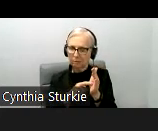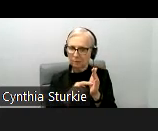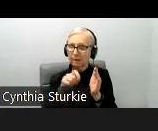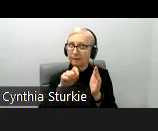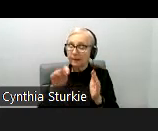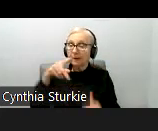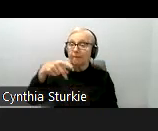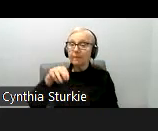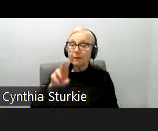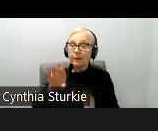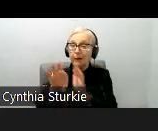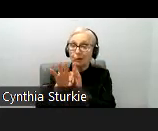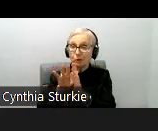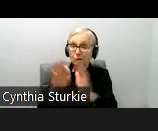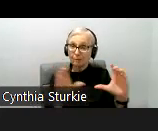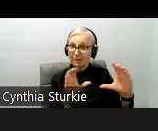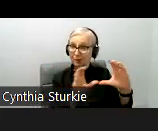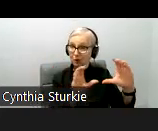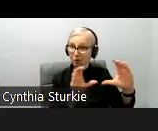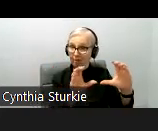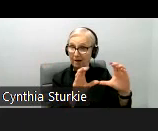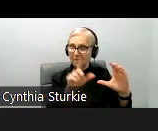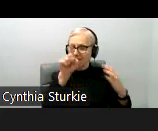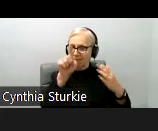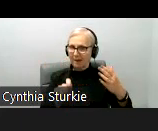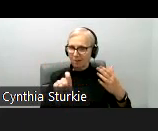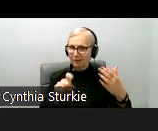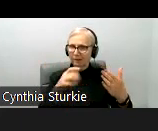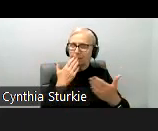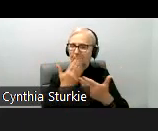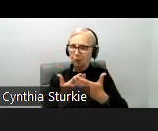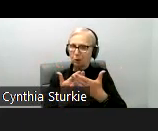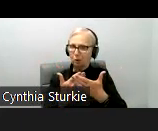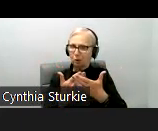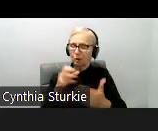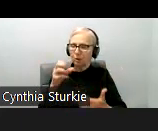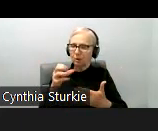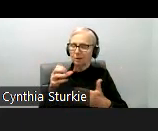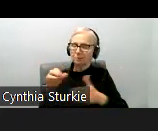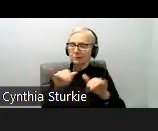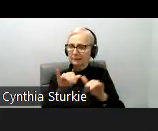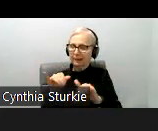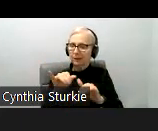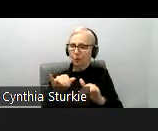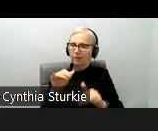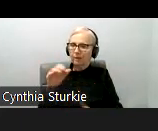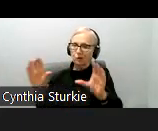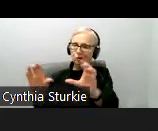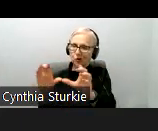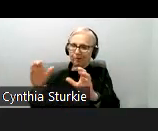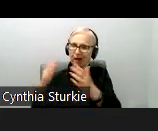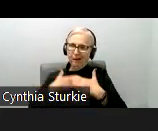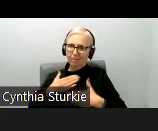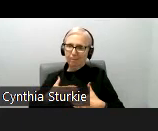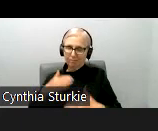peer is choosing to be certified, then they would need to be in good standing with their certifying body. Next